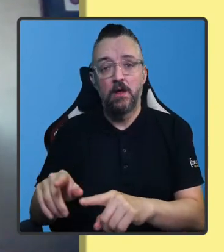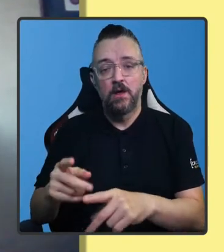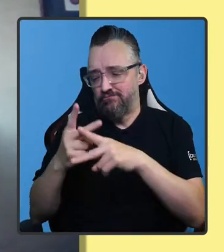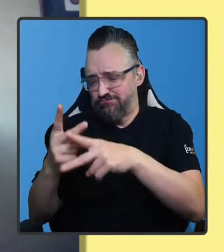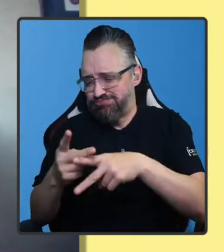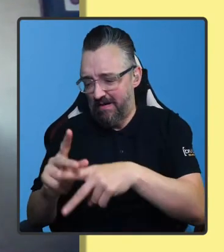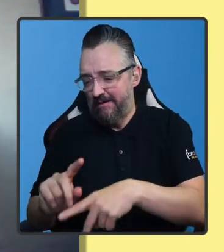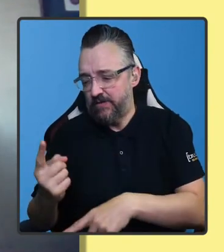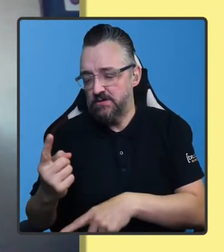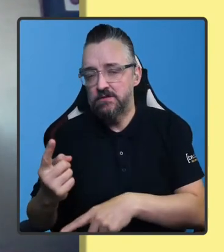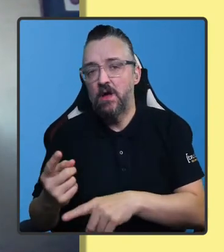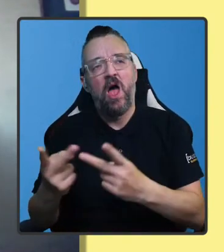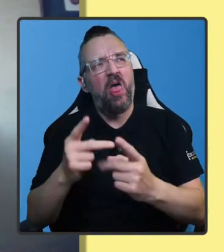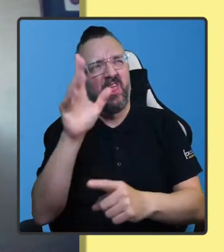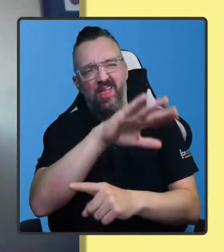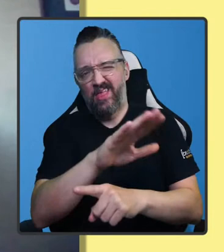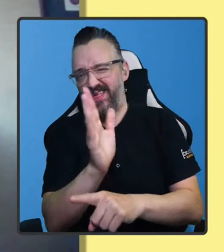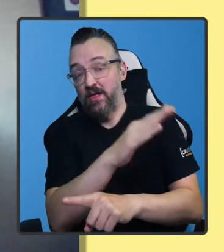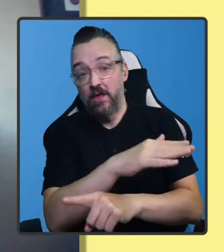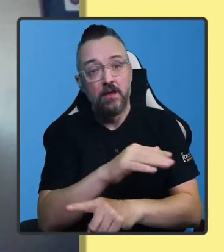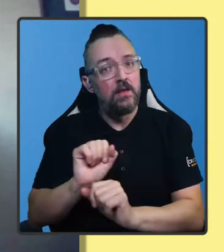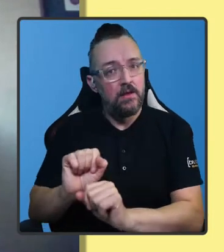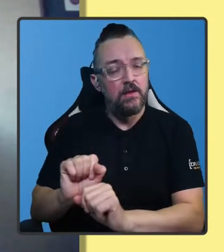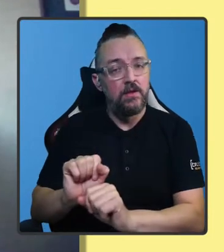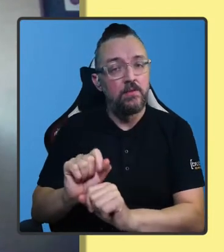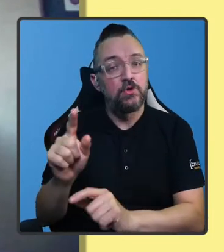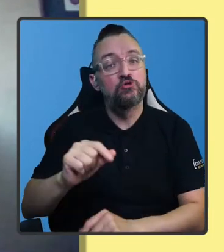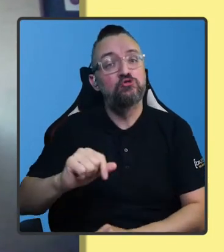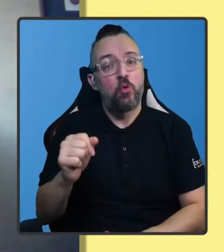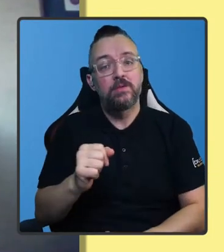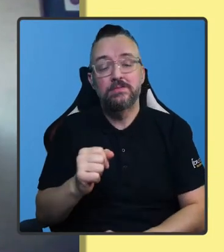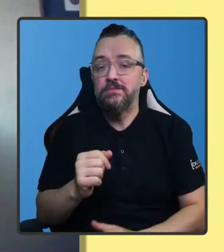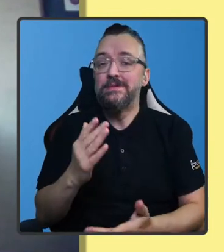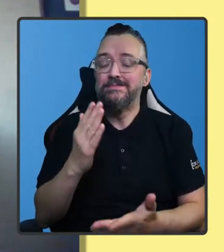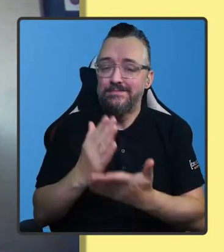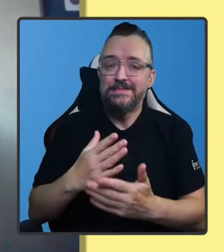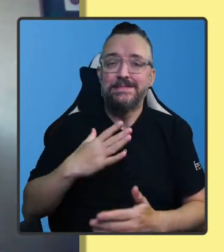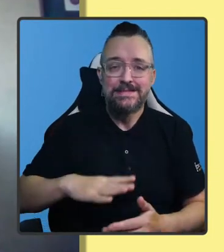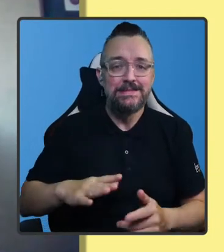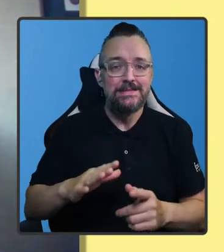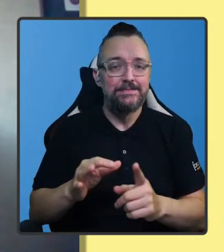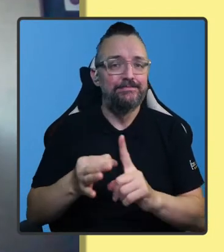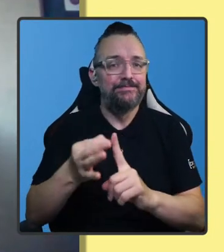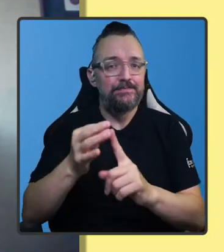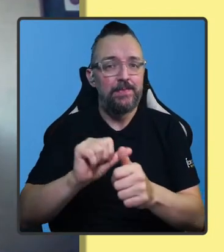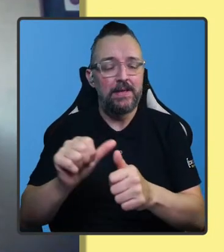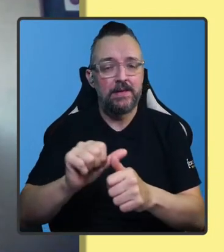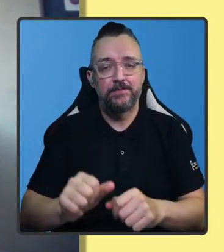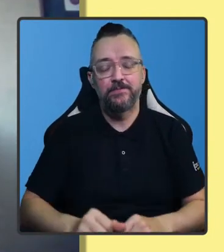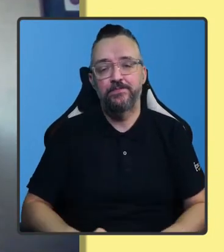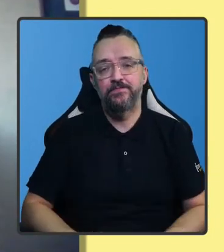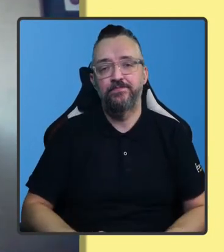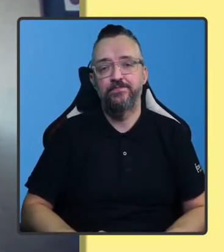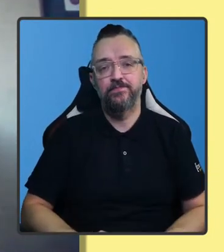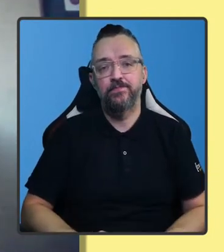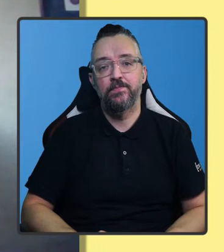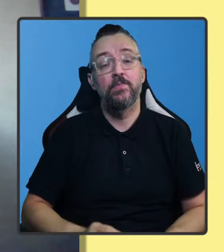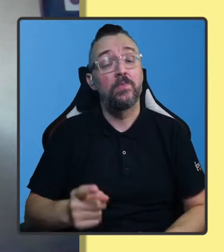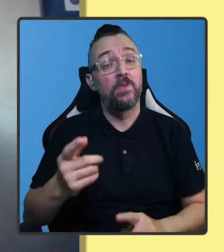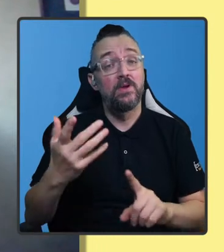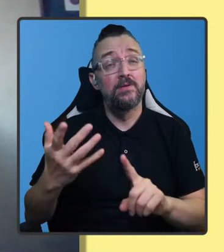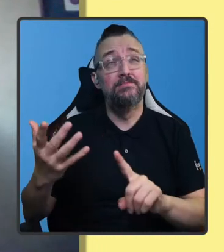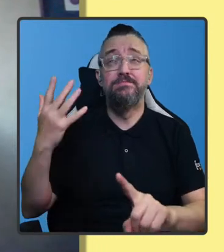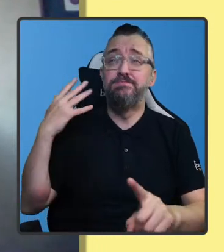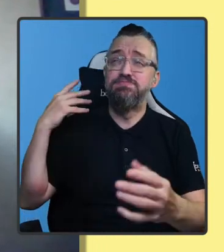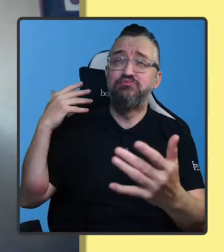much better than this. Scotland deserves better than this. Never before in our history have so many people